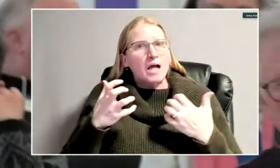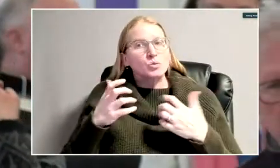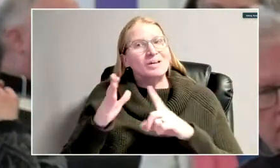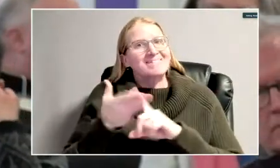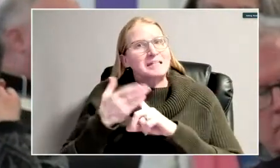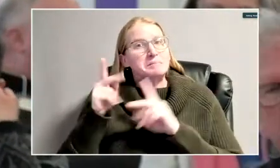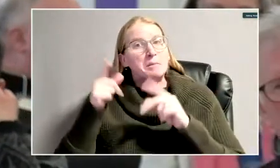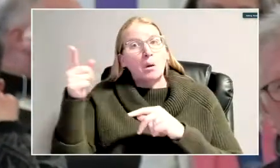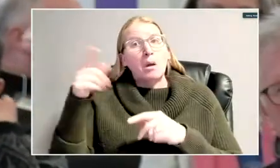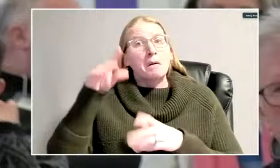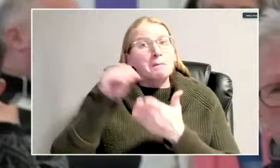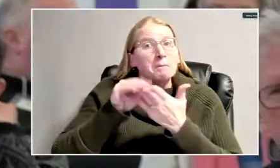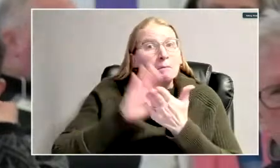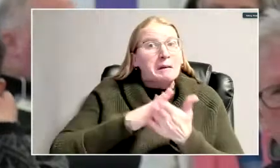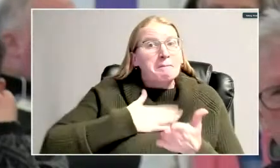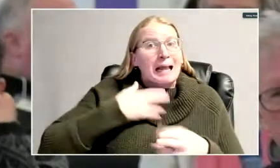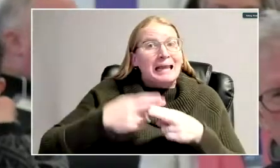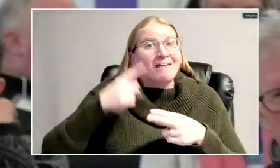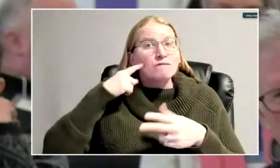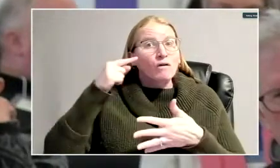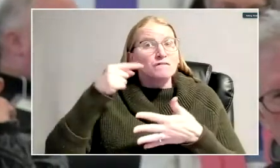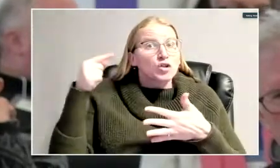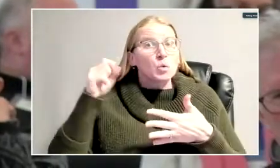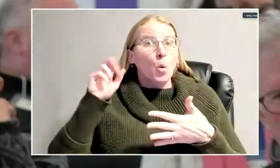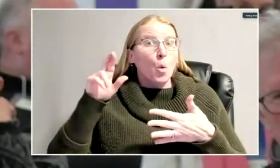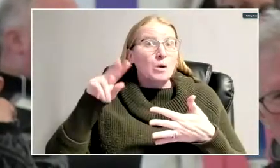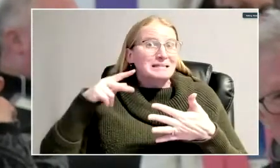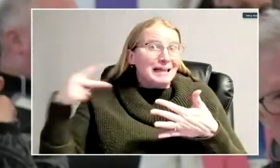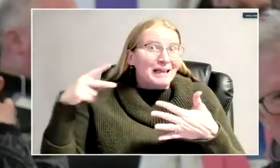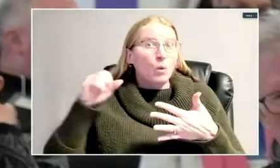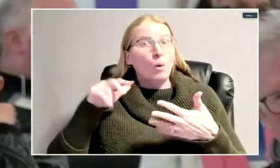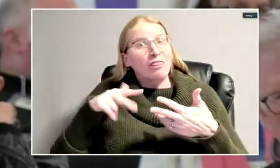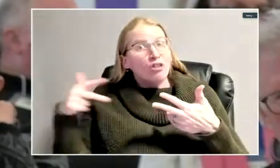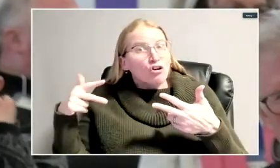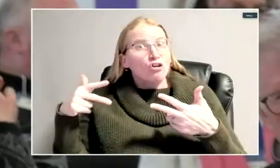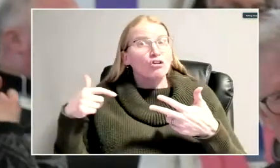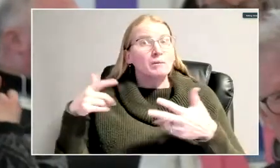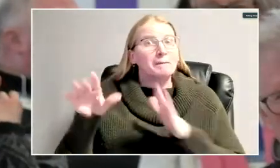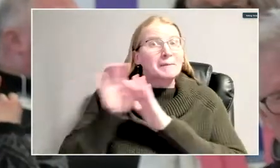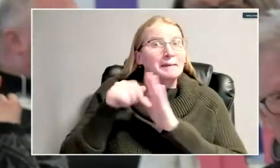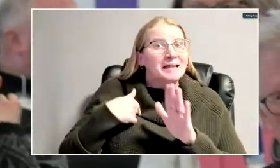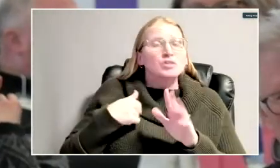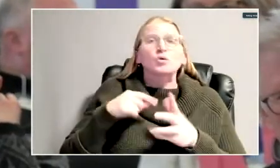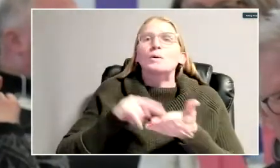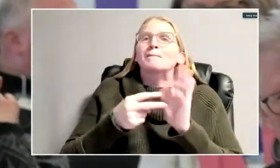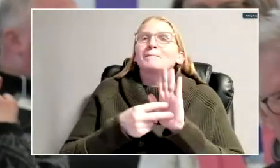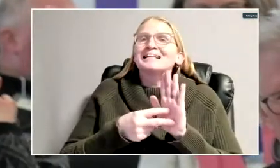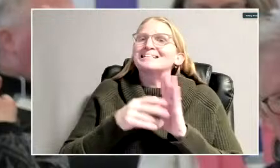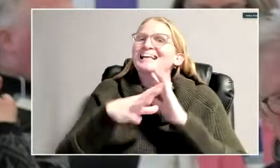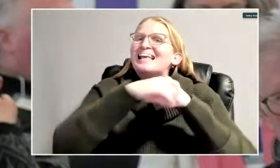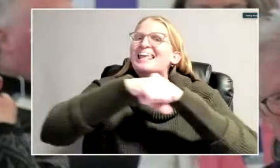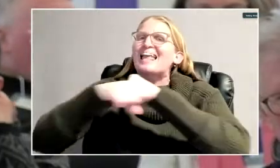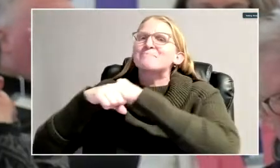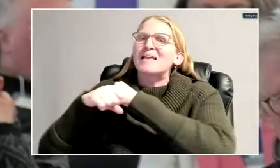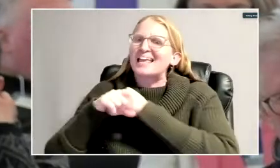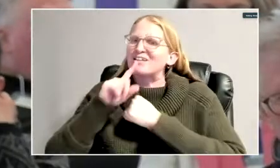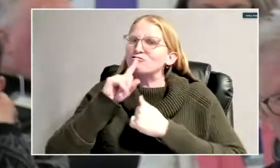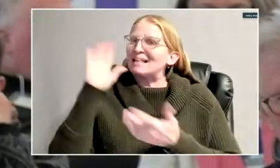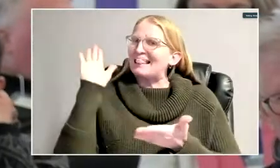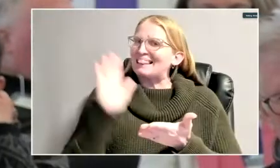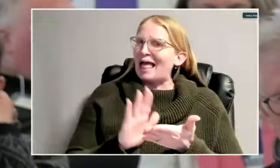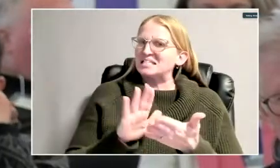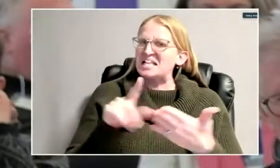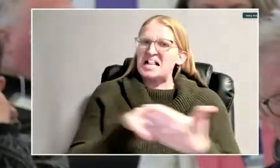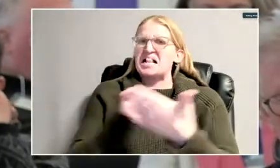been uh from what I've read a lot more um uh civil campaigning and people using